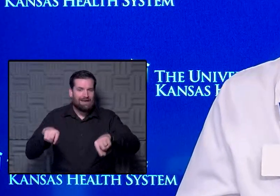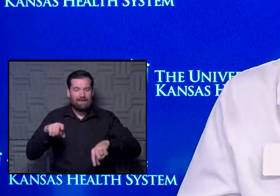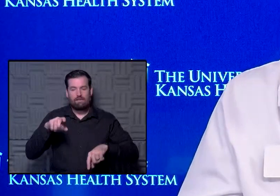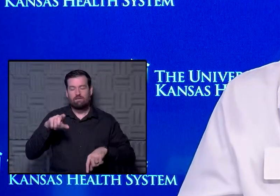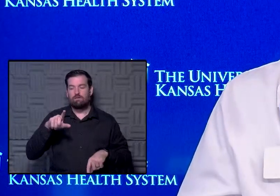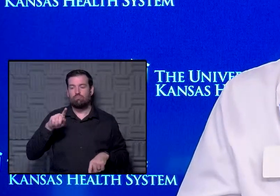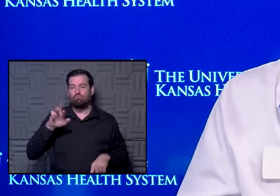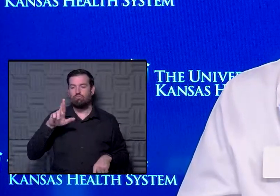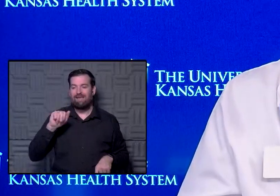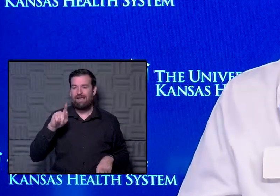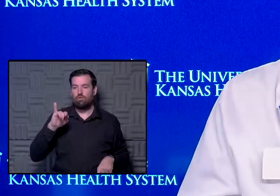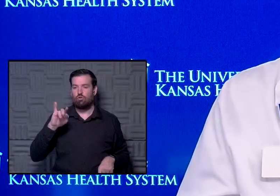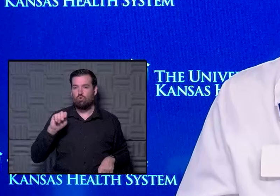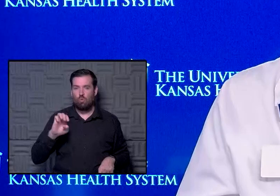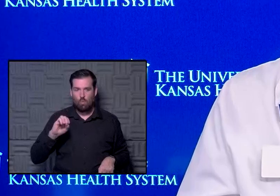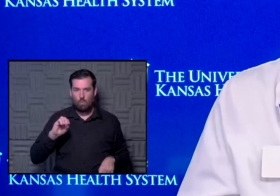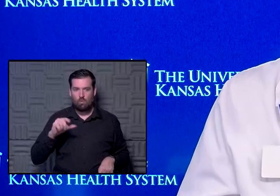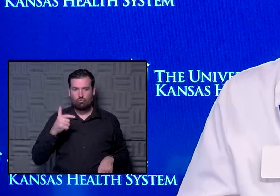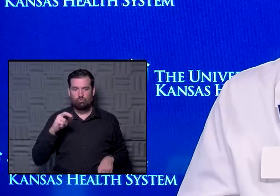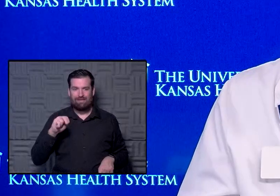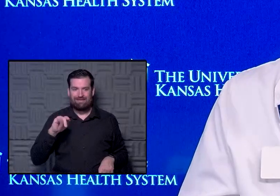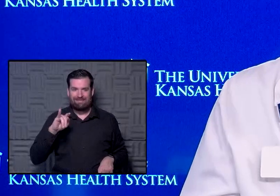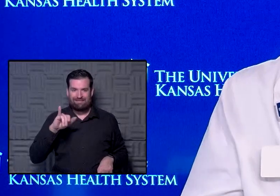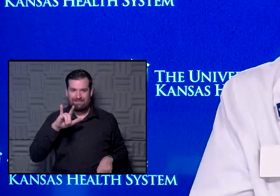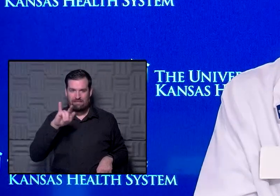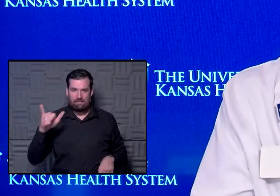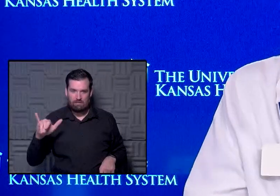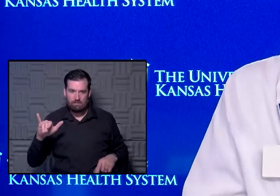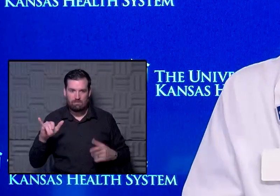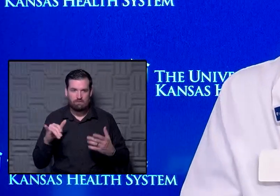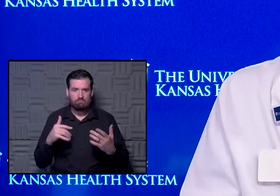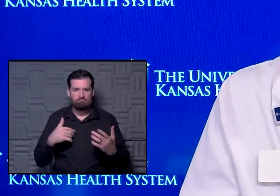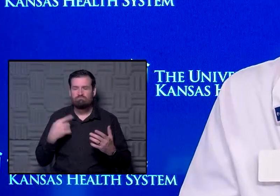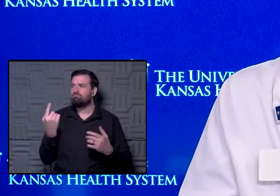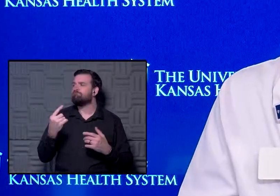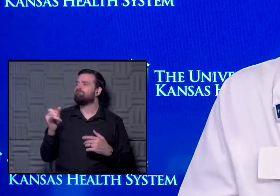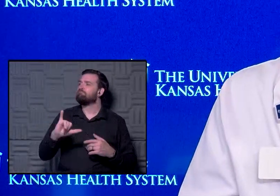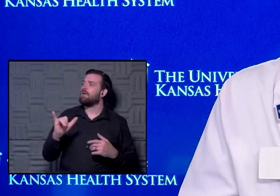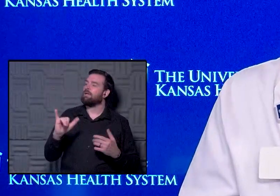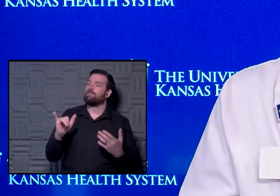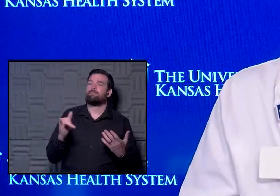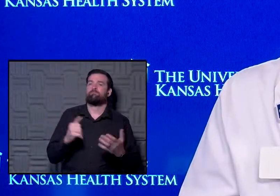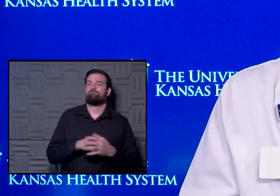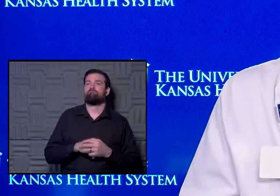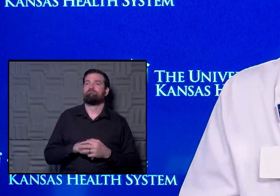do you see any sort of big immune response, even something as